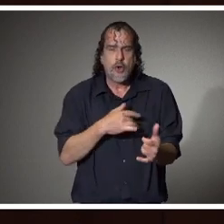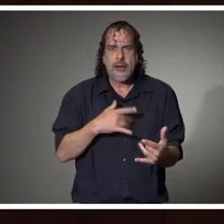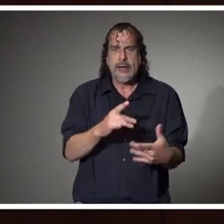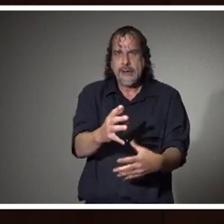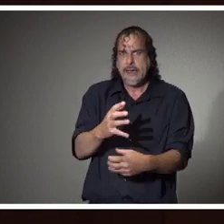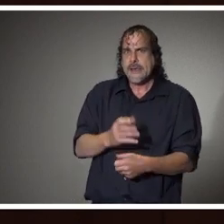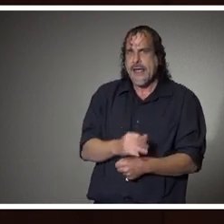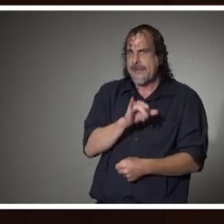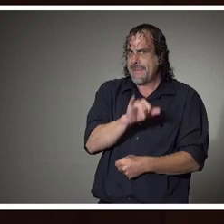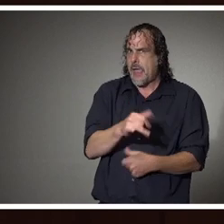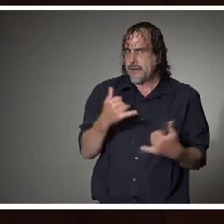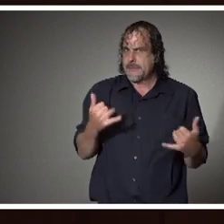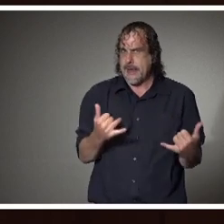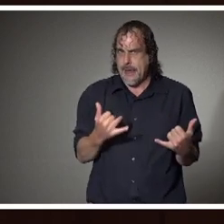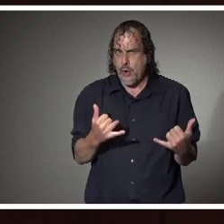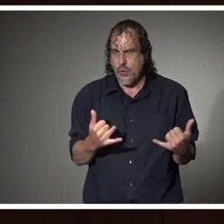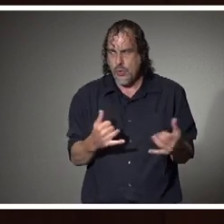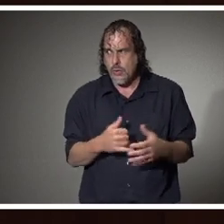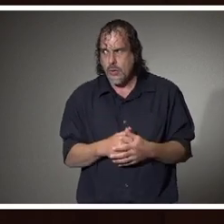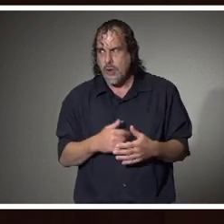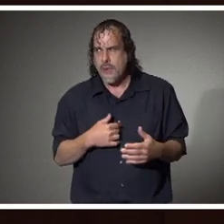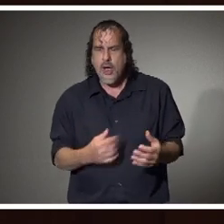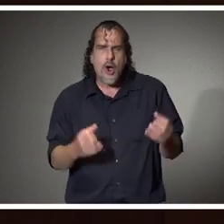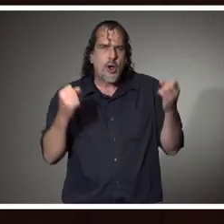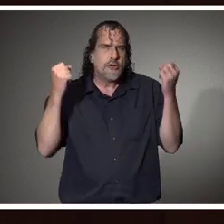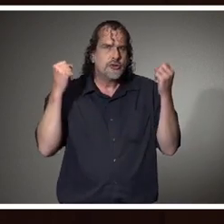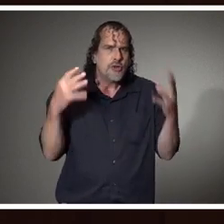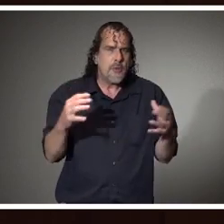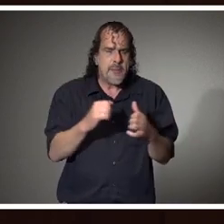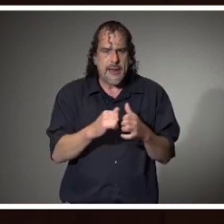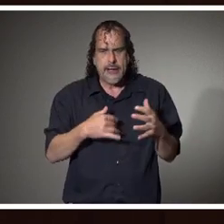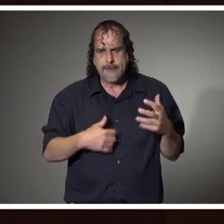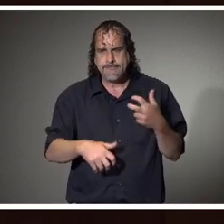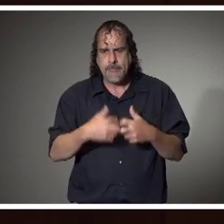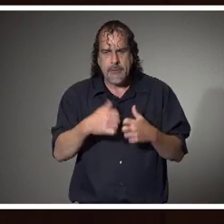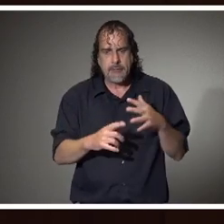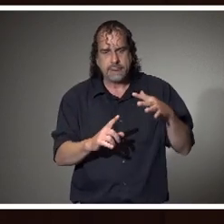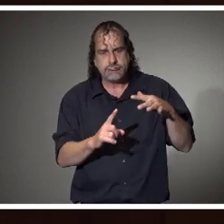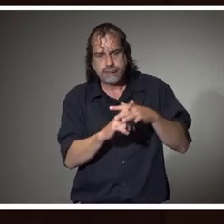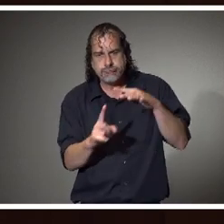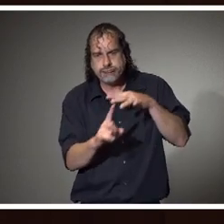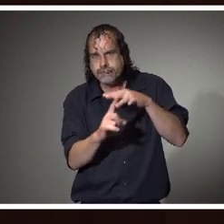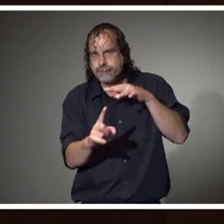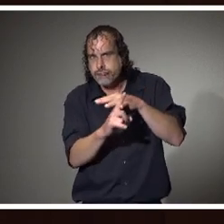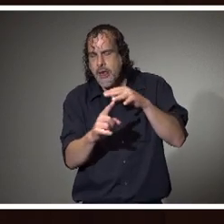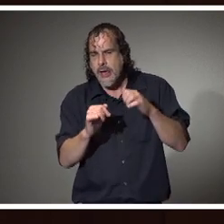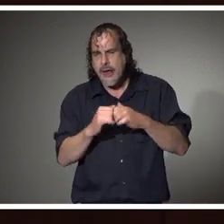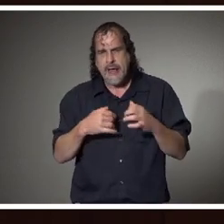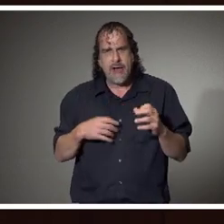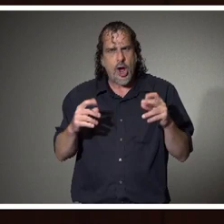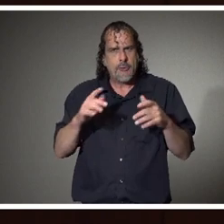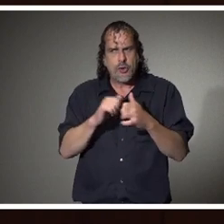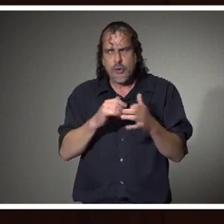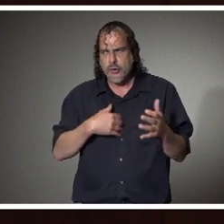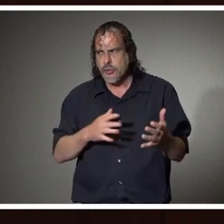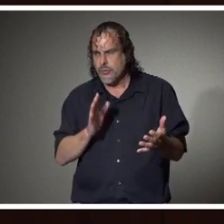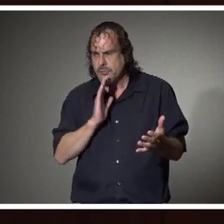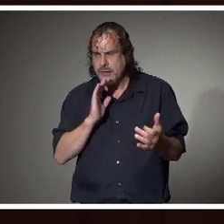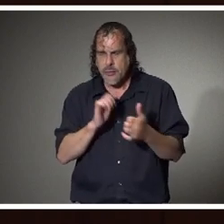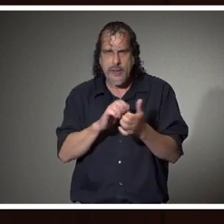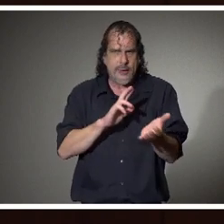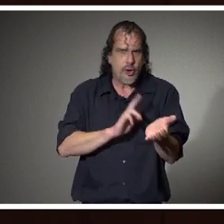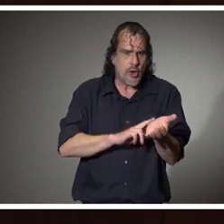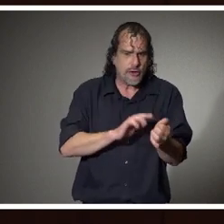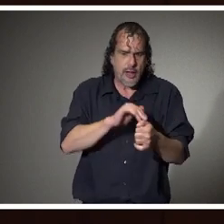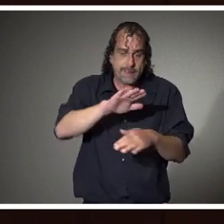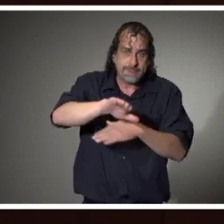now for that. You know, there's so many issues that pop up, and I've had the opportunity to speak with nurses on night shifts